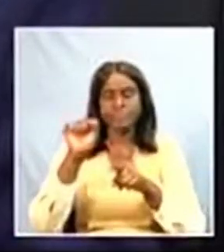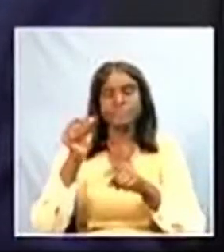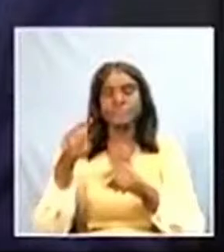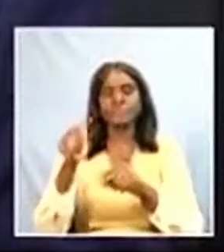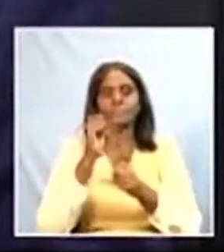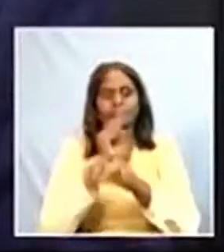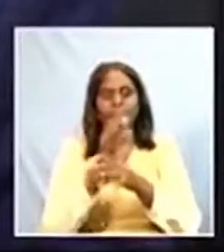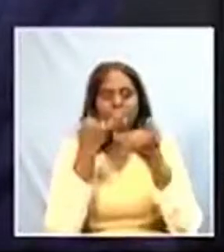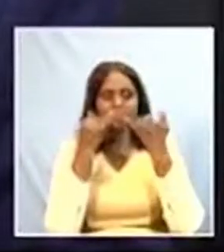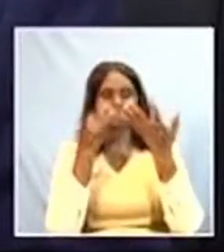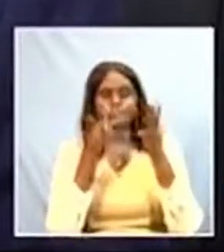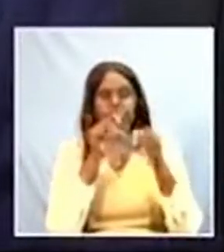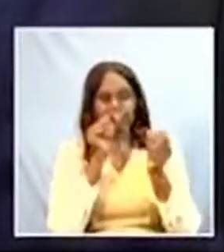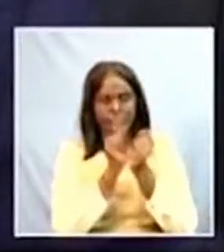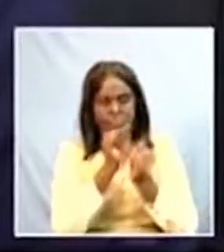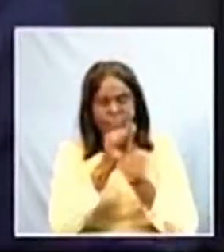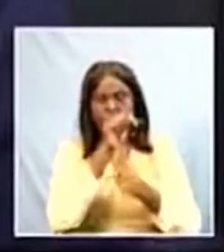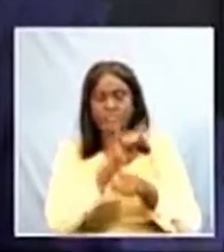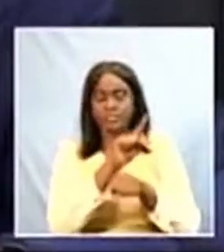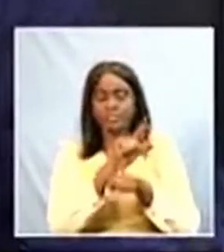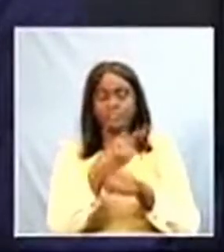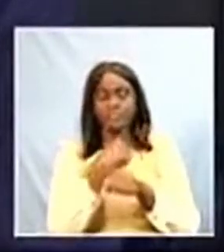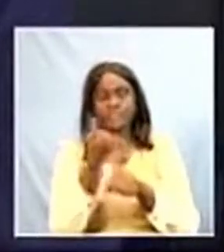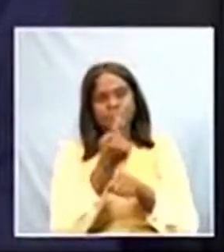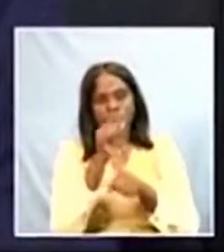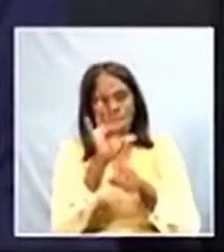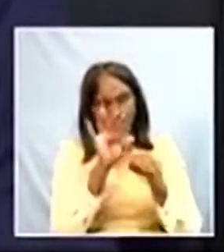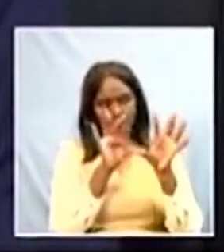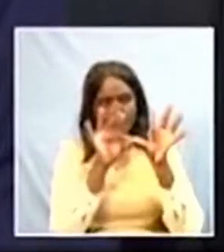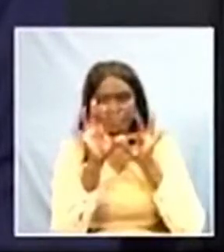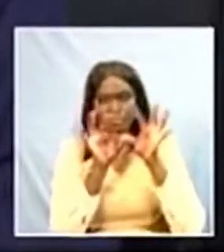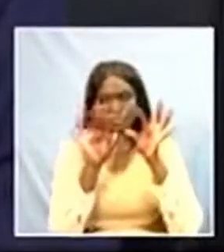this particular project. I'll just take a sample of